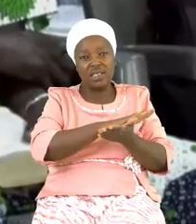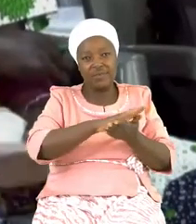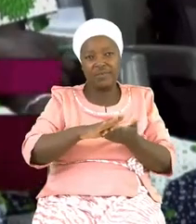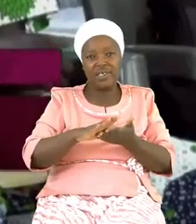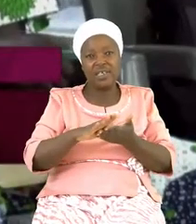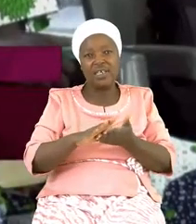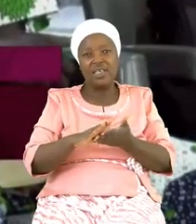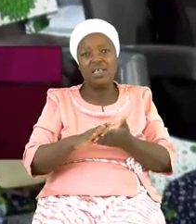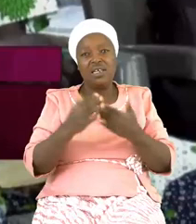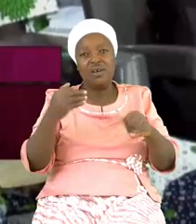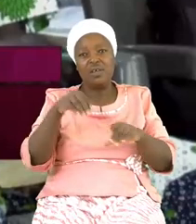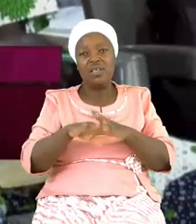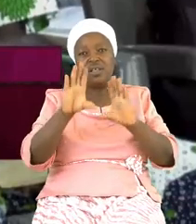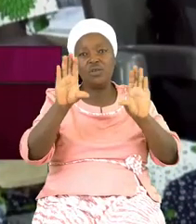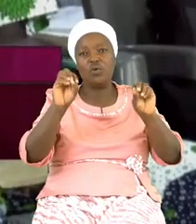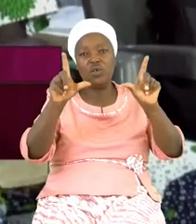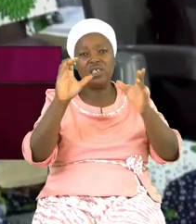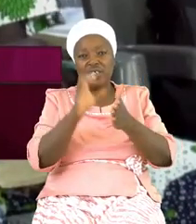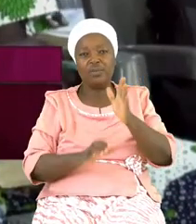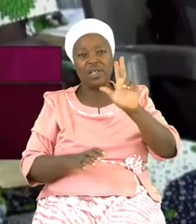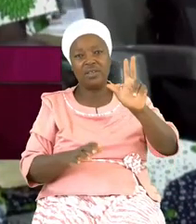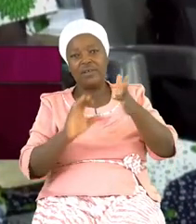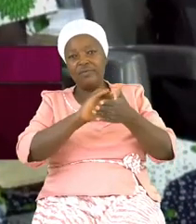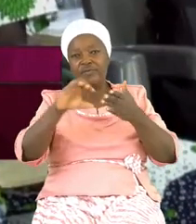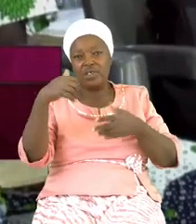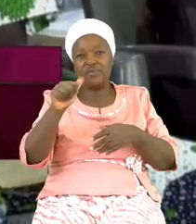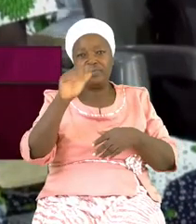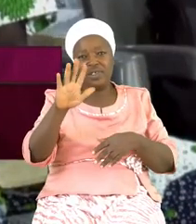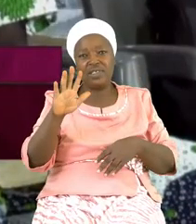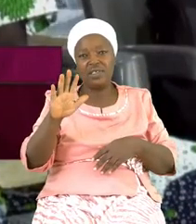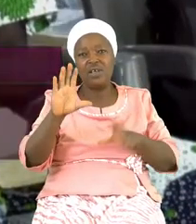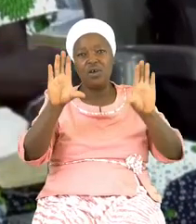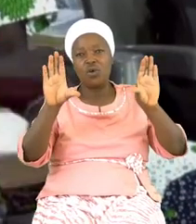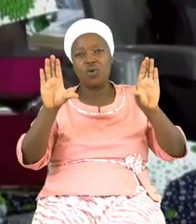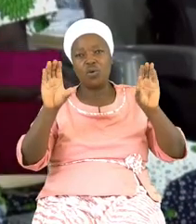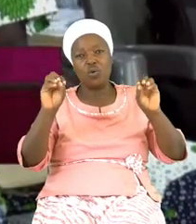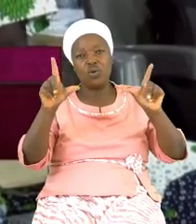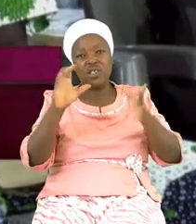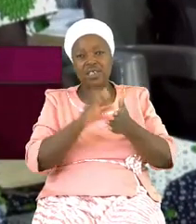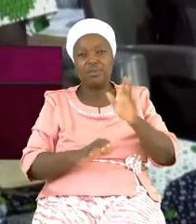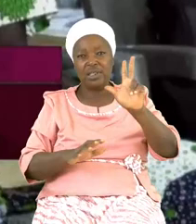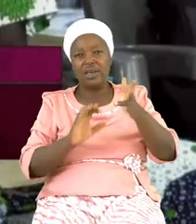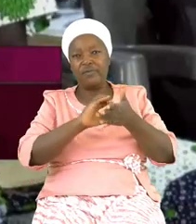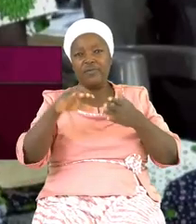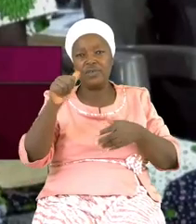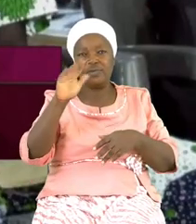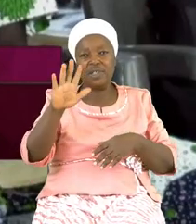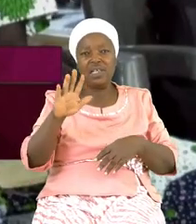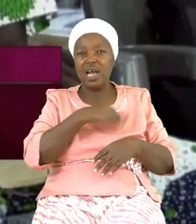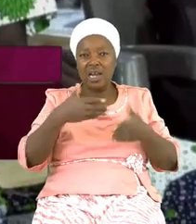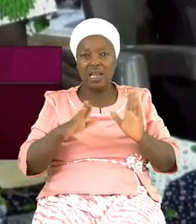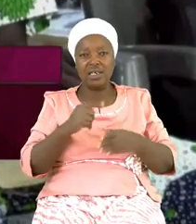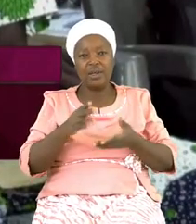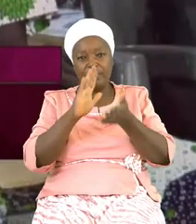chapter 3, and we're reading verse 15. Colossians chapter 3, verse 15. And let the peace of God